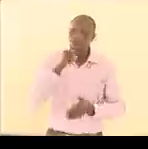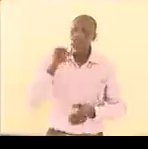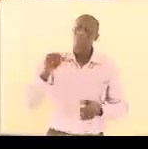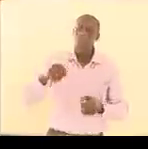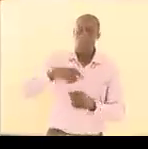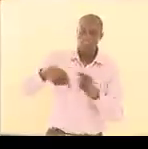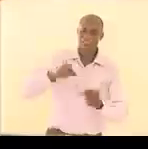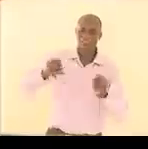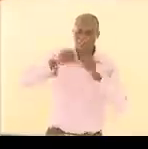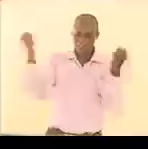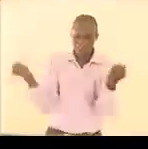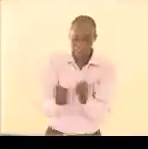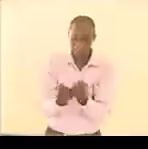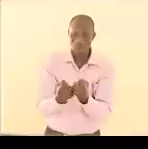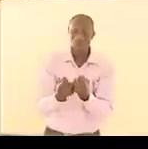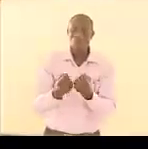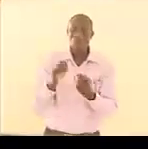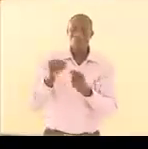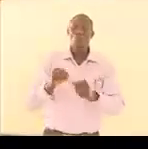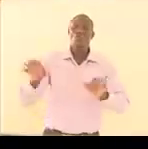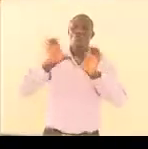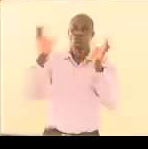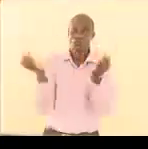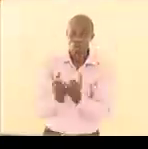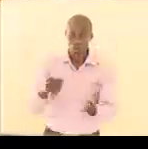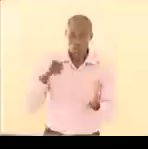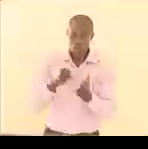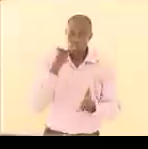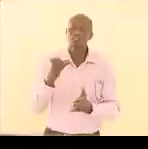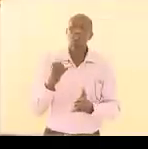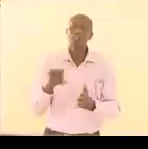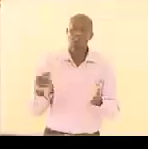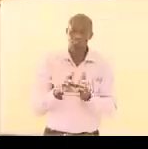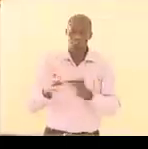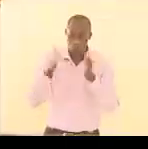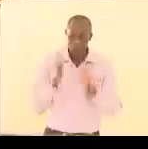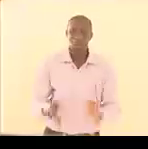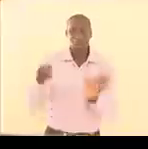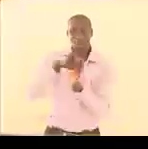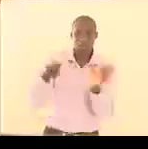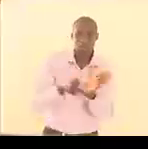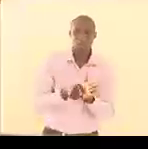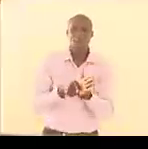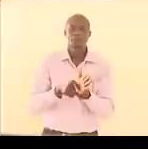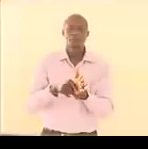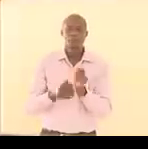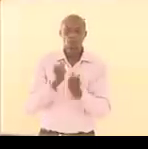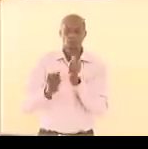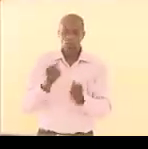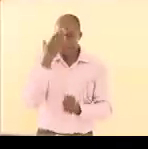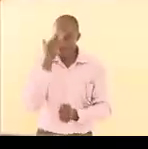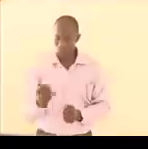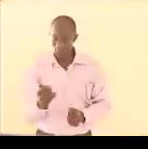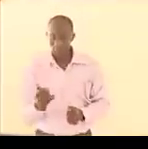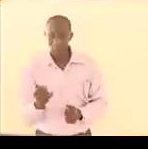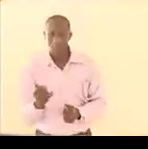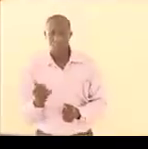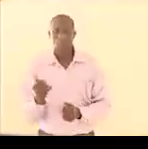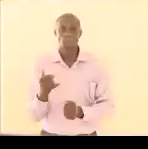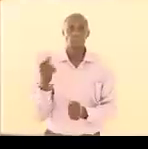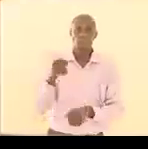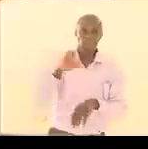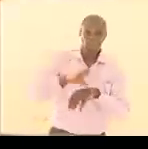It is not about socialism or communism. It is a Christian principle, which is why